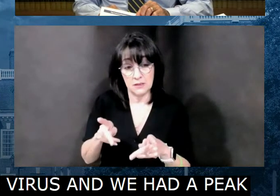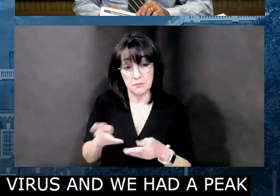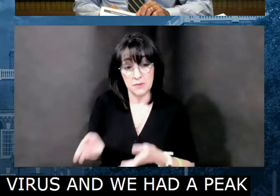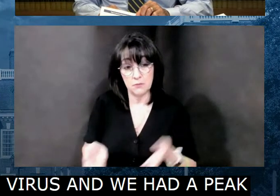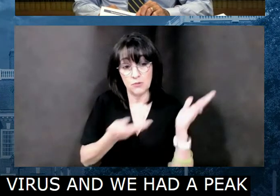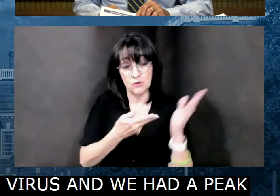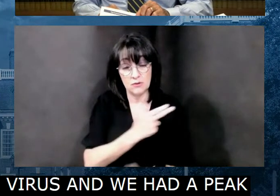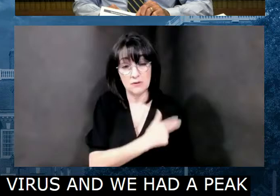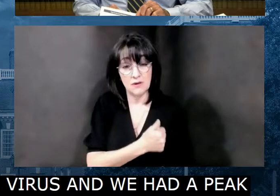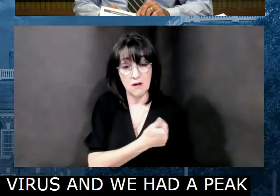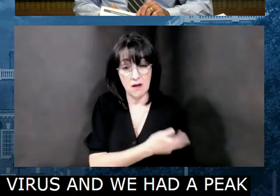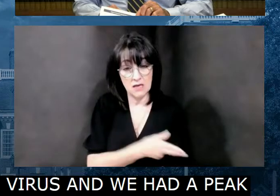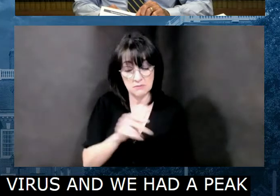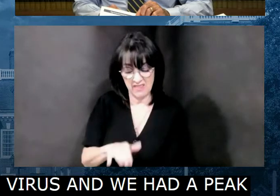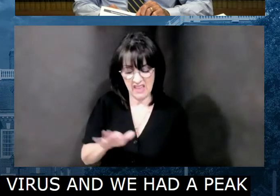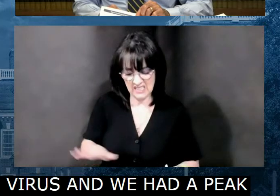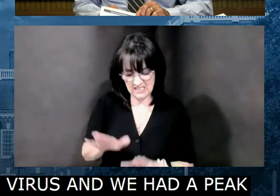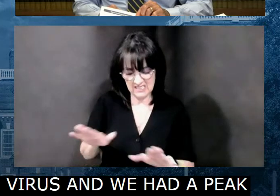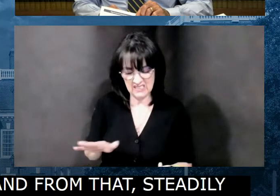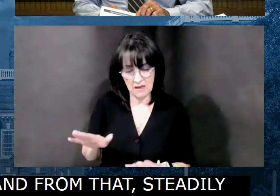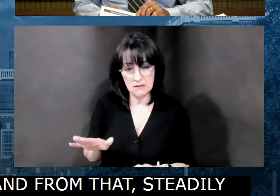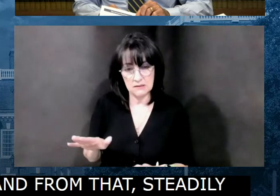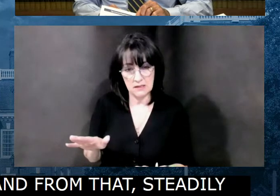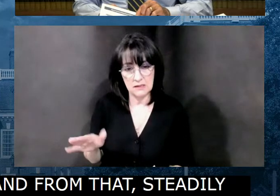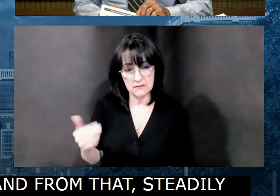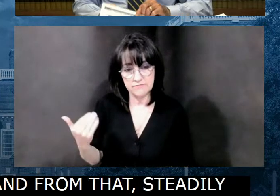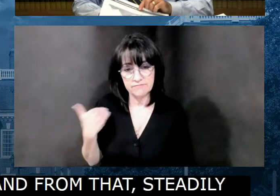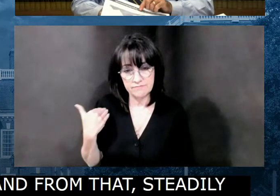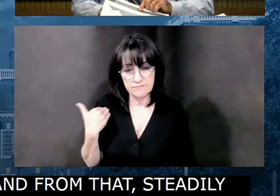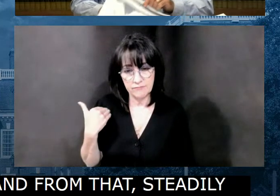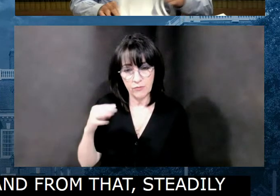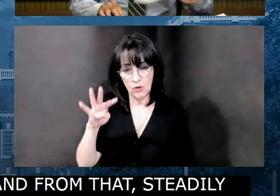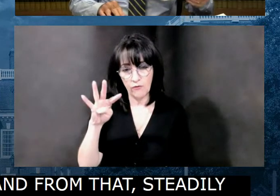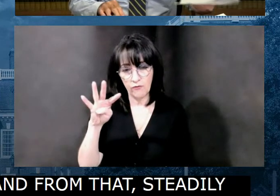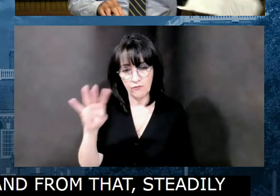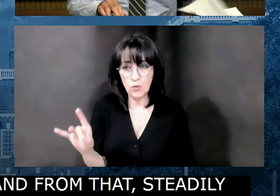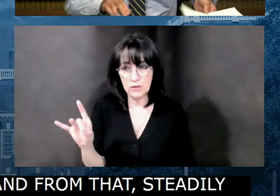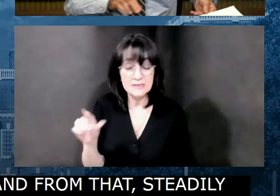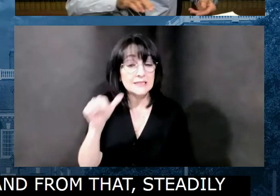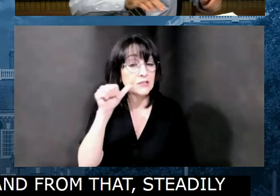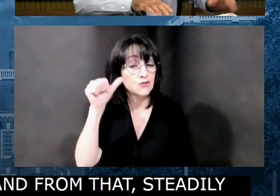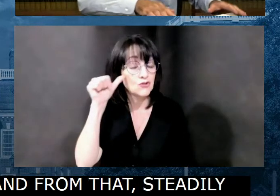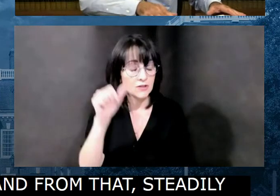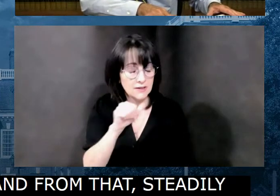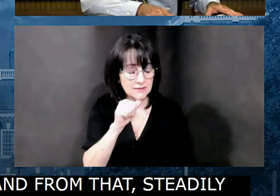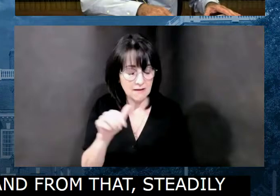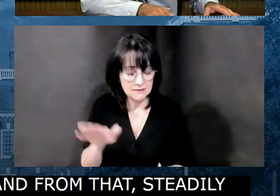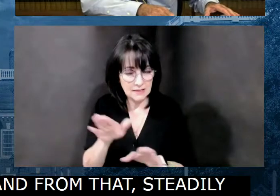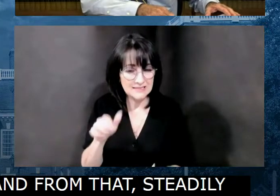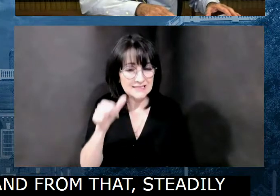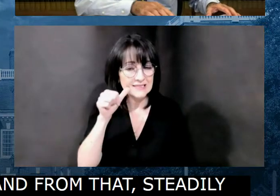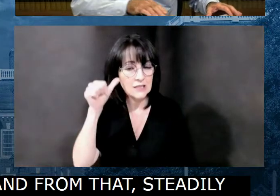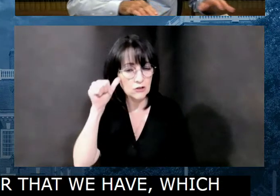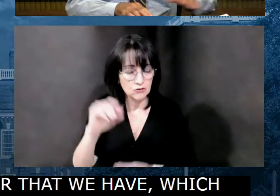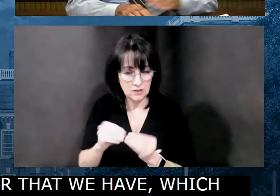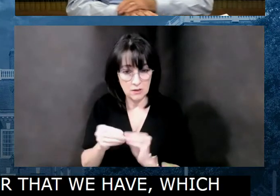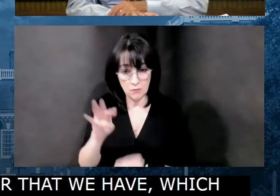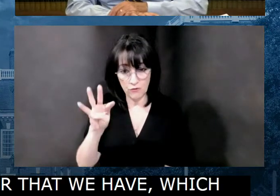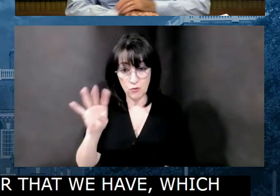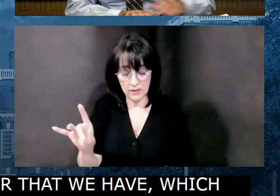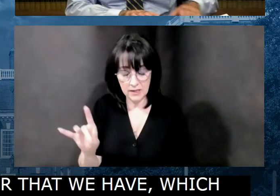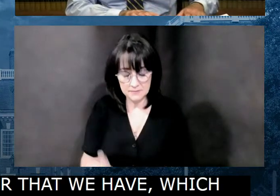Sunday's number at 48, or was that yesterday's number, I guess. So let's take a look at our